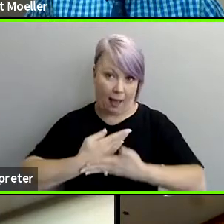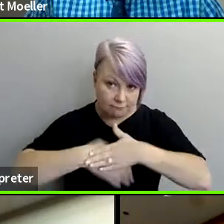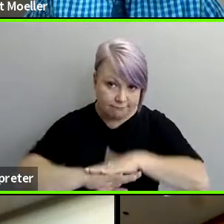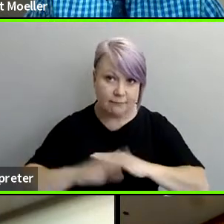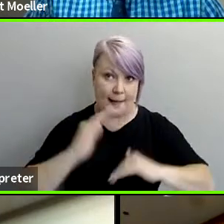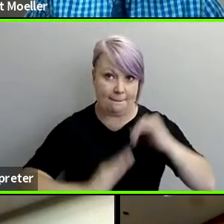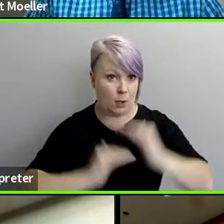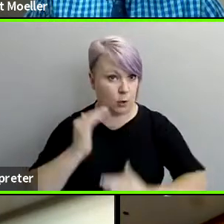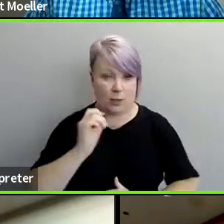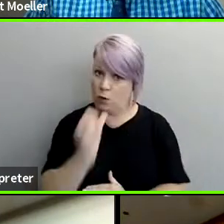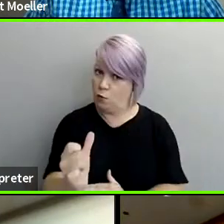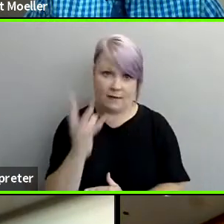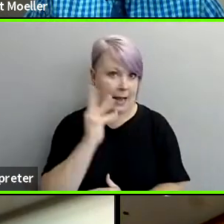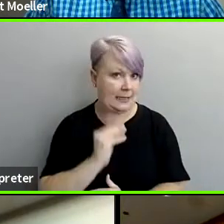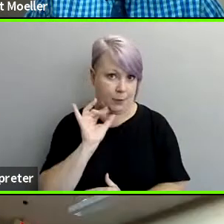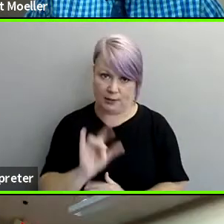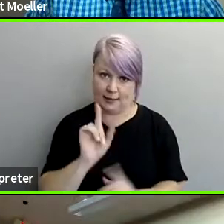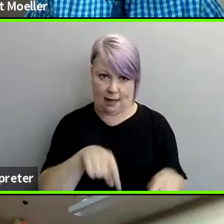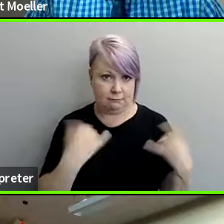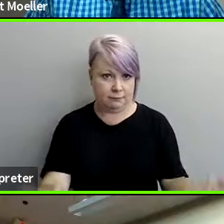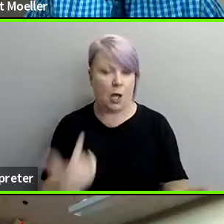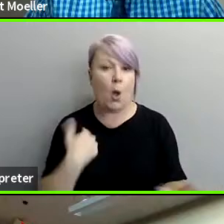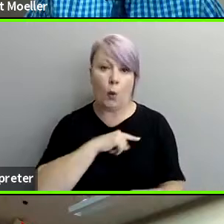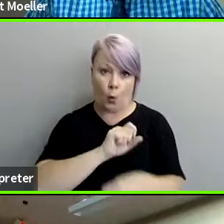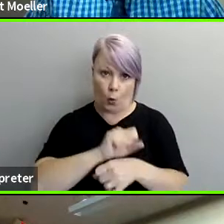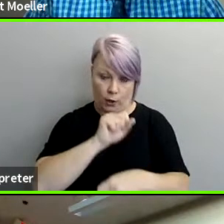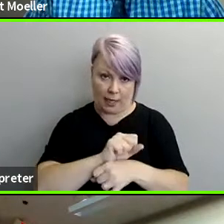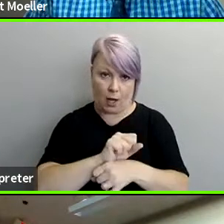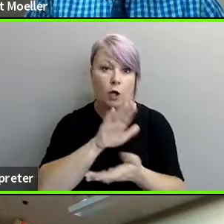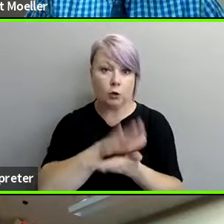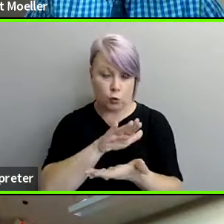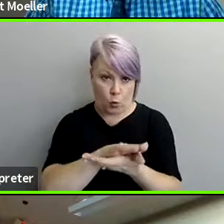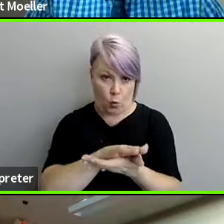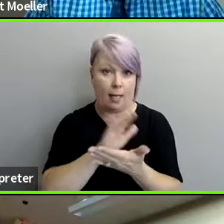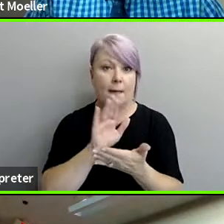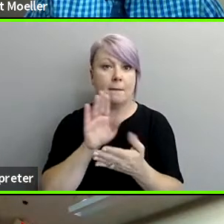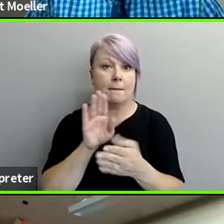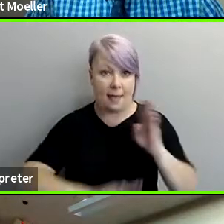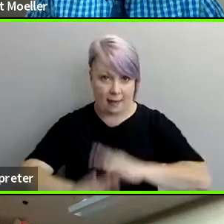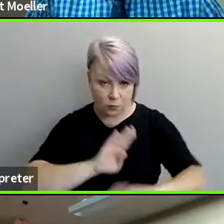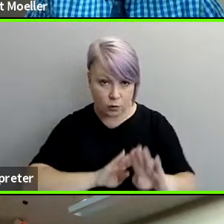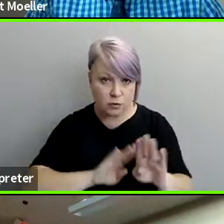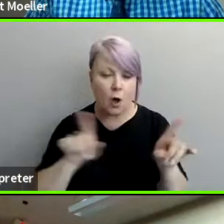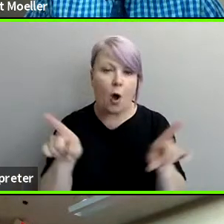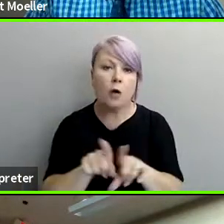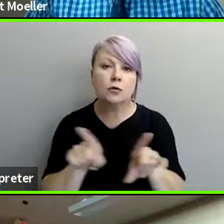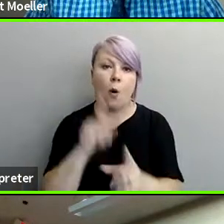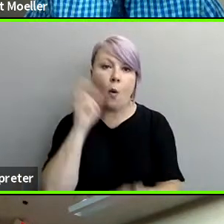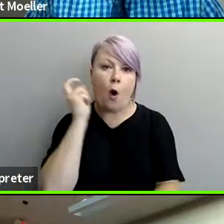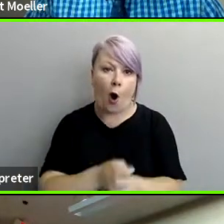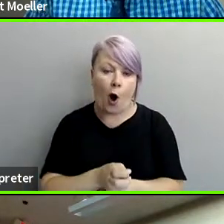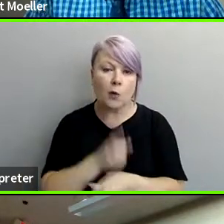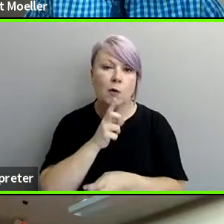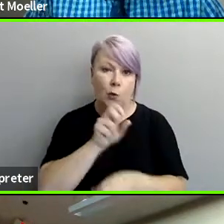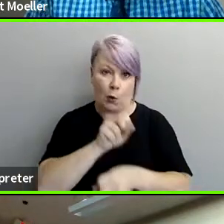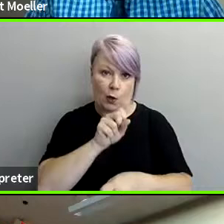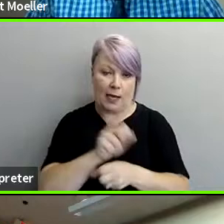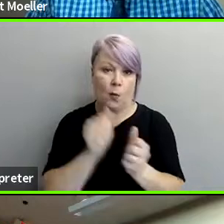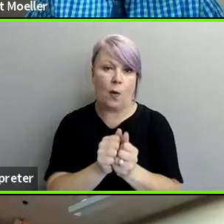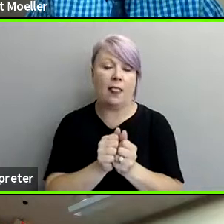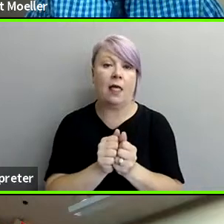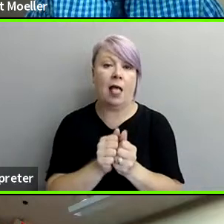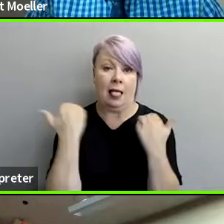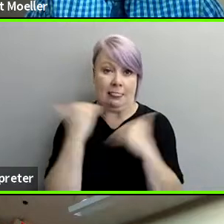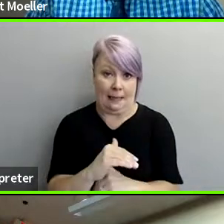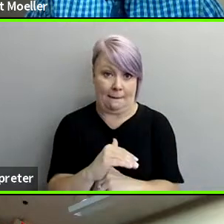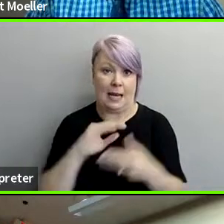been. So we're working on school behavior and really trying to get back in. It's also difficult when you're working with shortages, both from vacancies